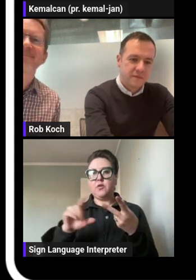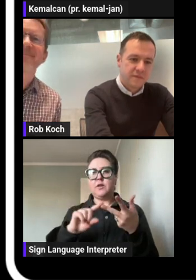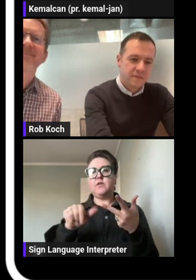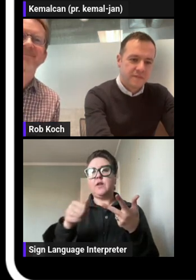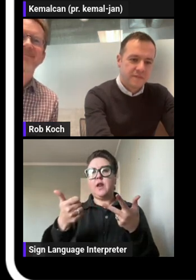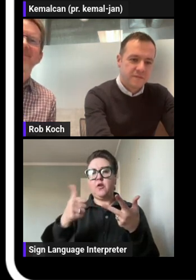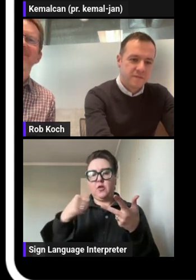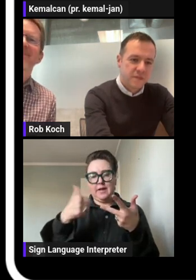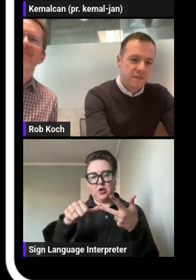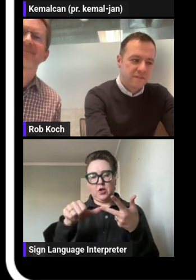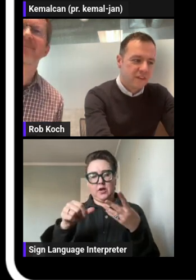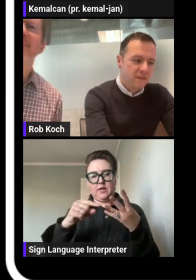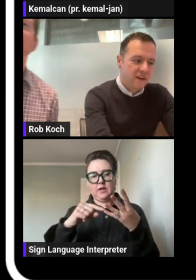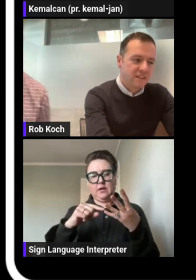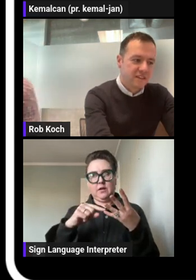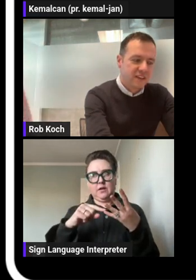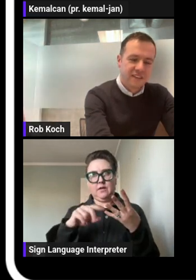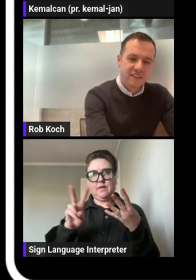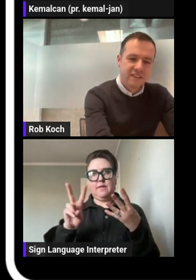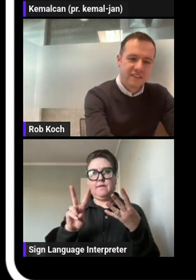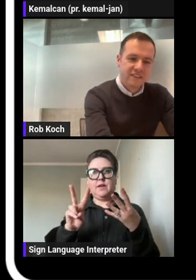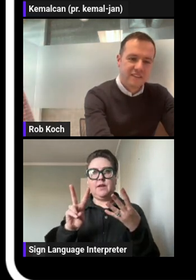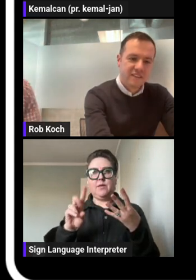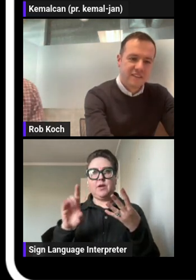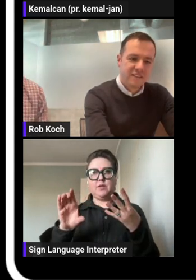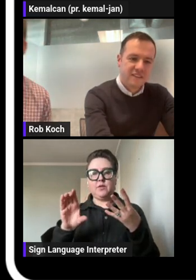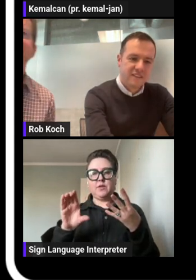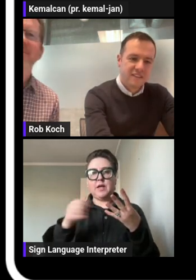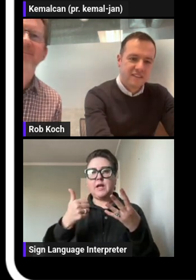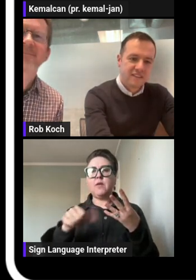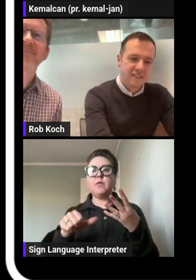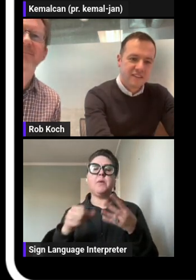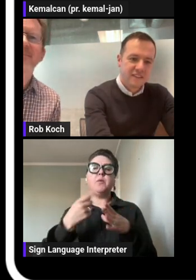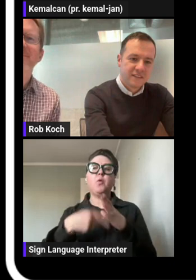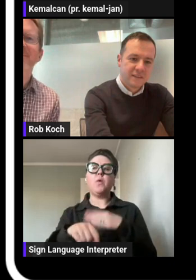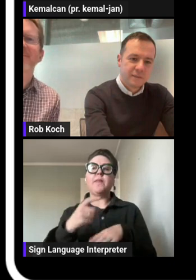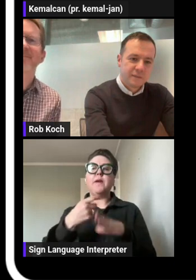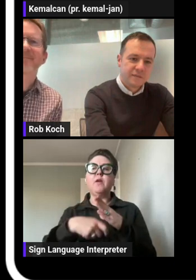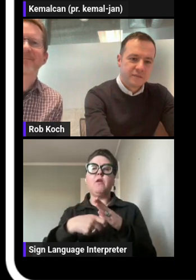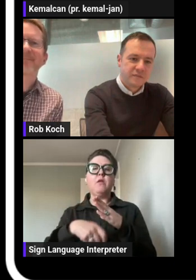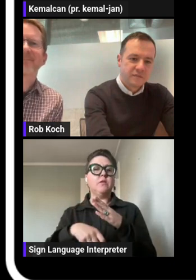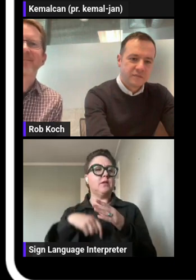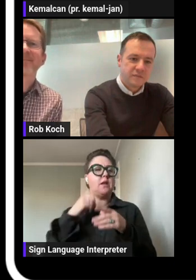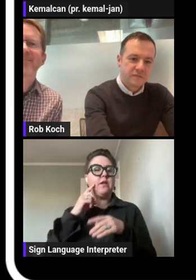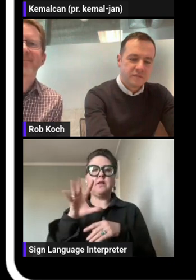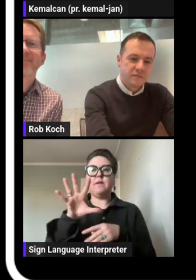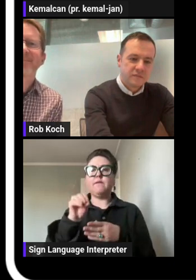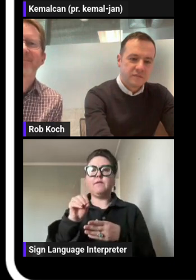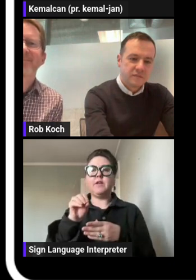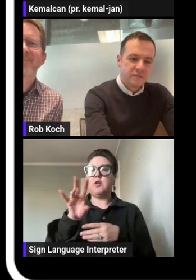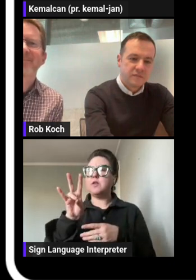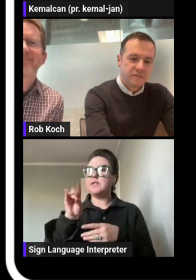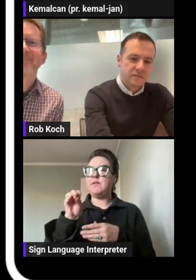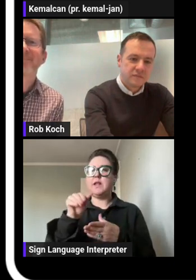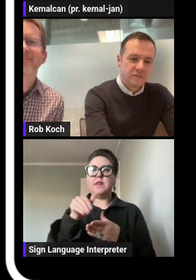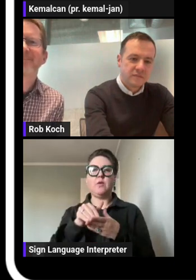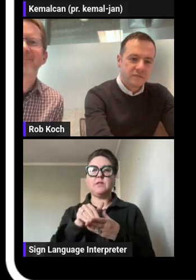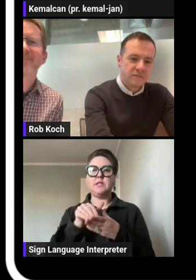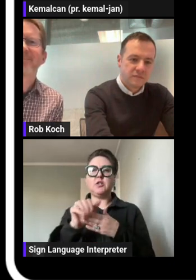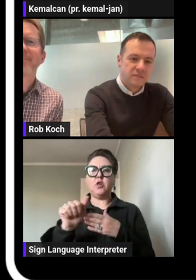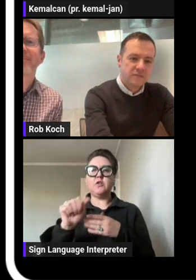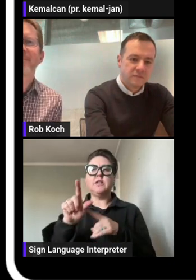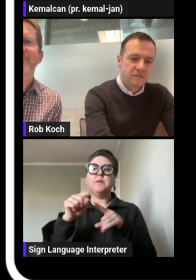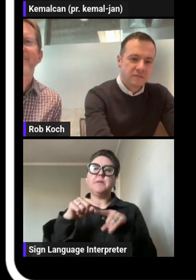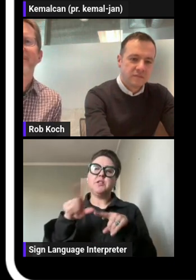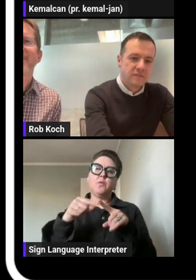letter 100. And I can't remember what they cost. I know maybe like 50,000, 70,000. It depends like when you bought them